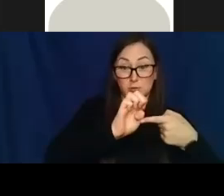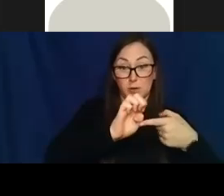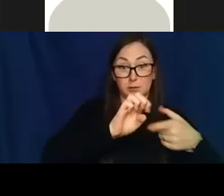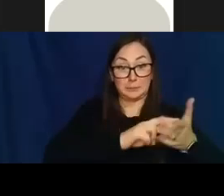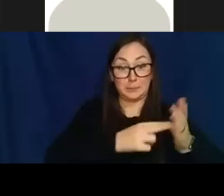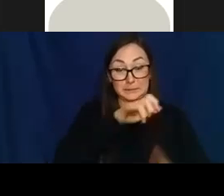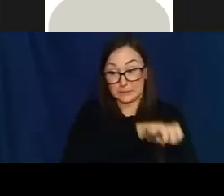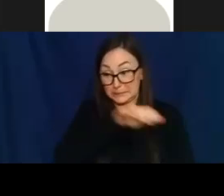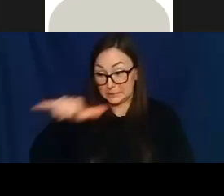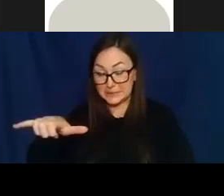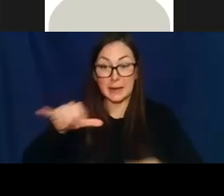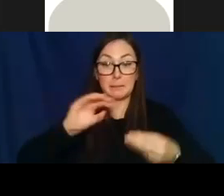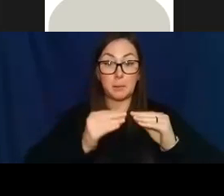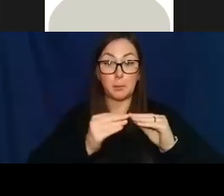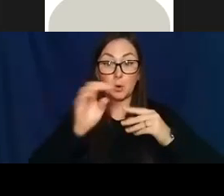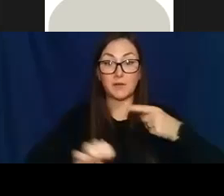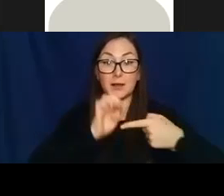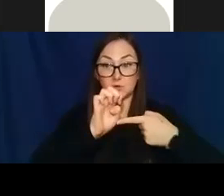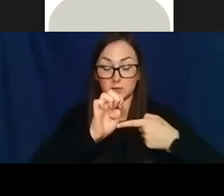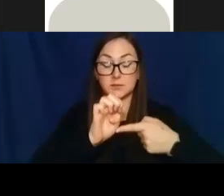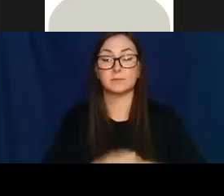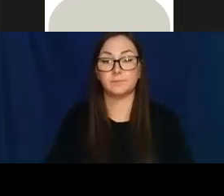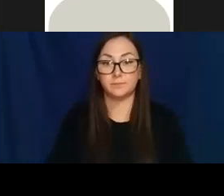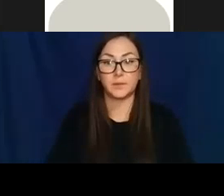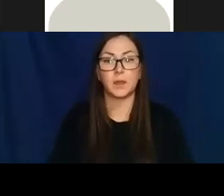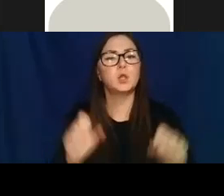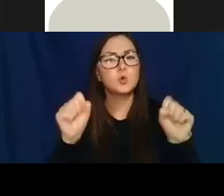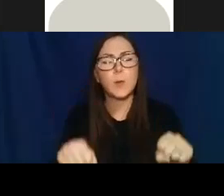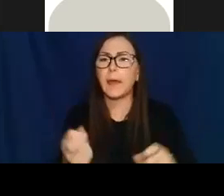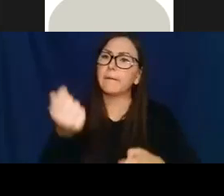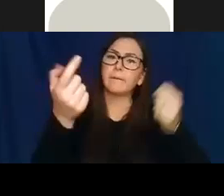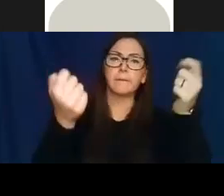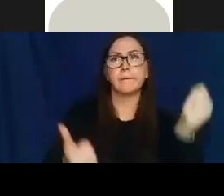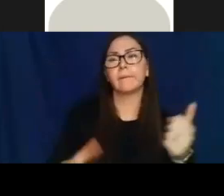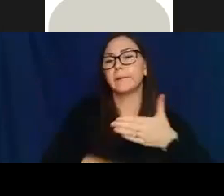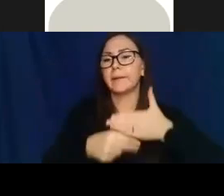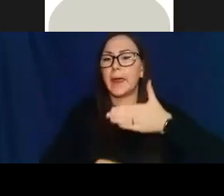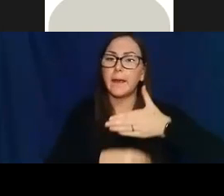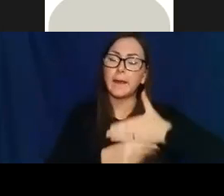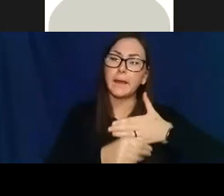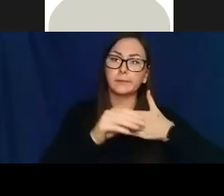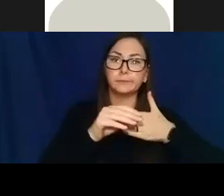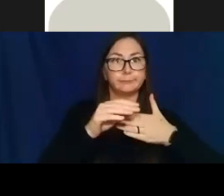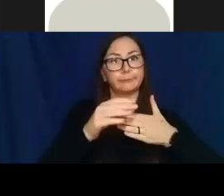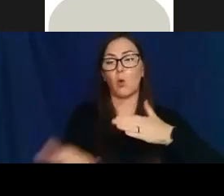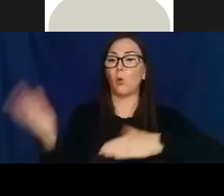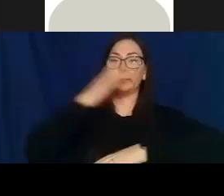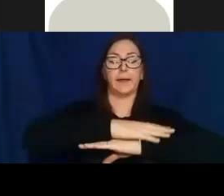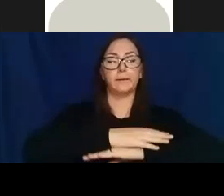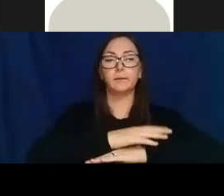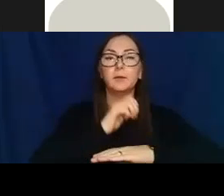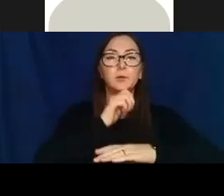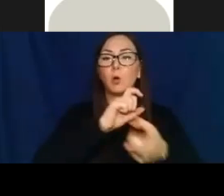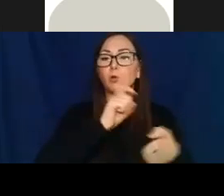lose electrons and gain electrons all day long. You're not going to change what that element is. The same is true